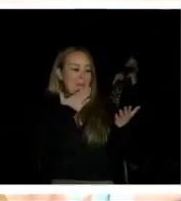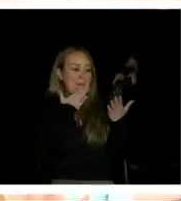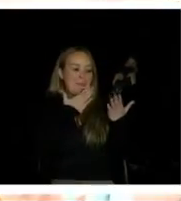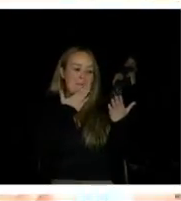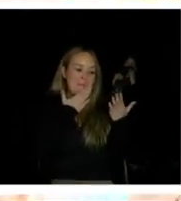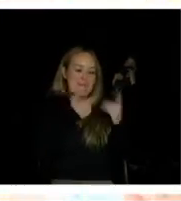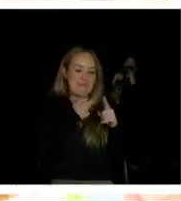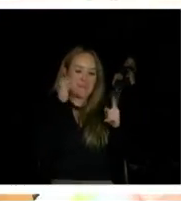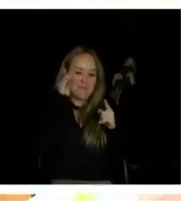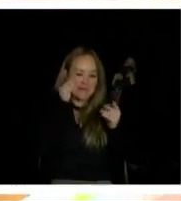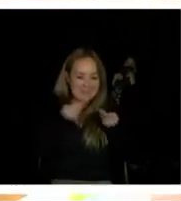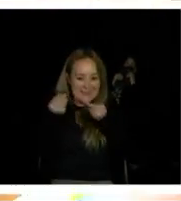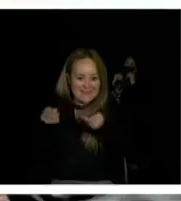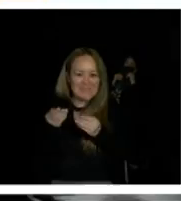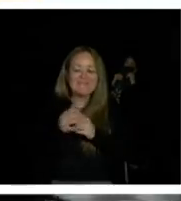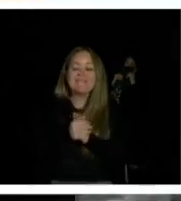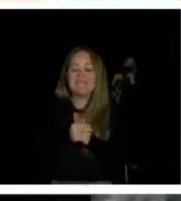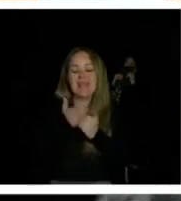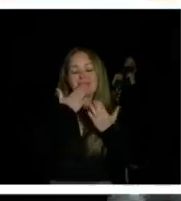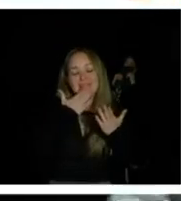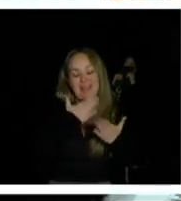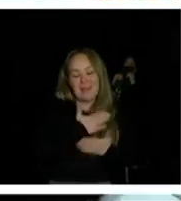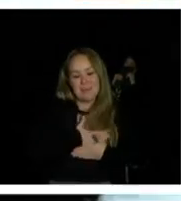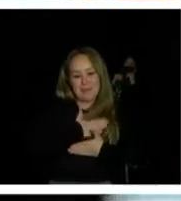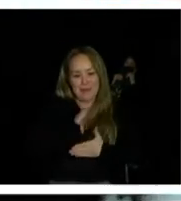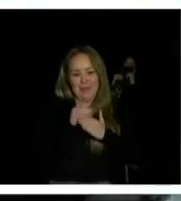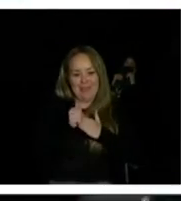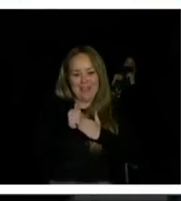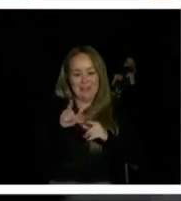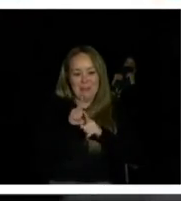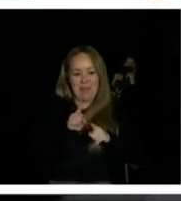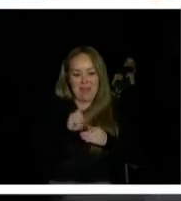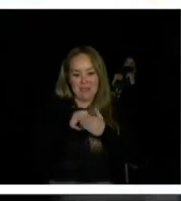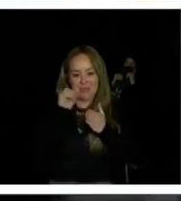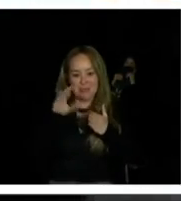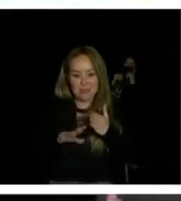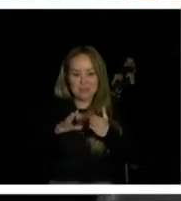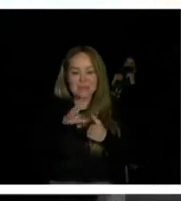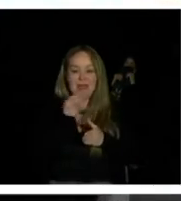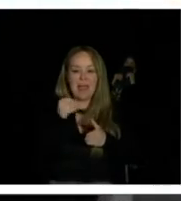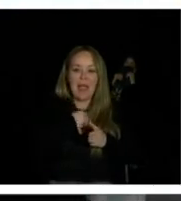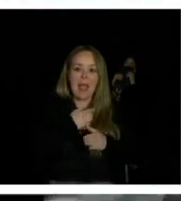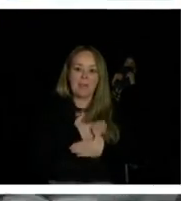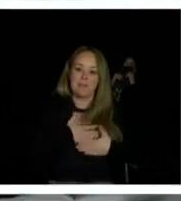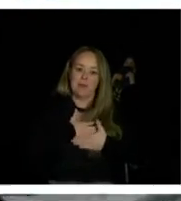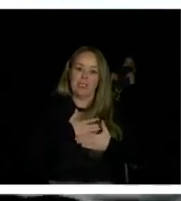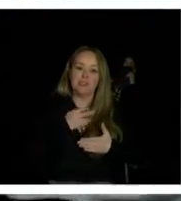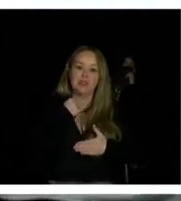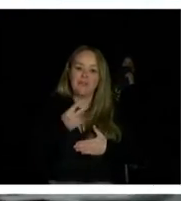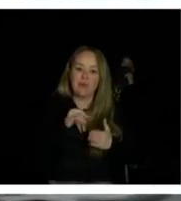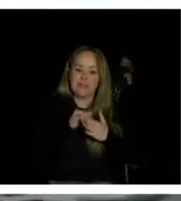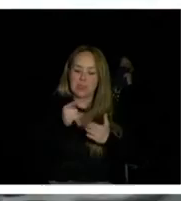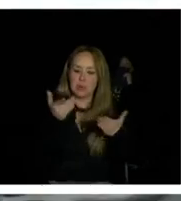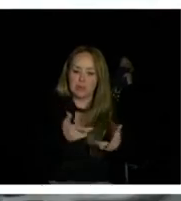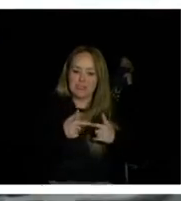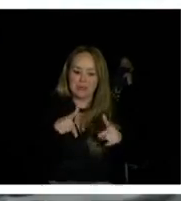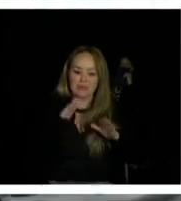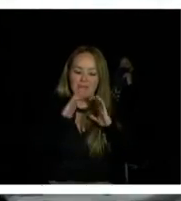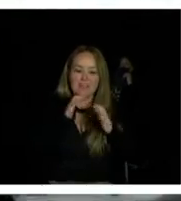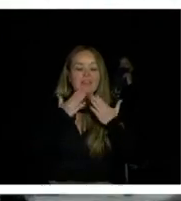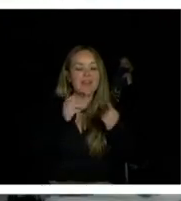I appreciate it. Thank you so much. I appreciate your leadership as students, and I appreciate the voice that you bring to the